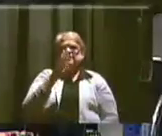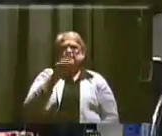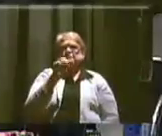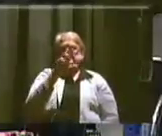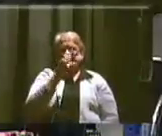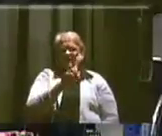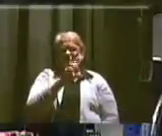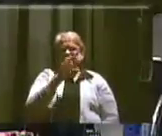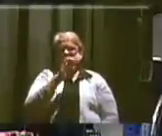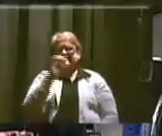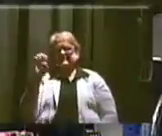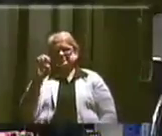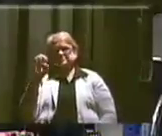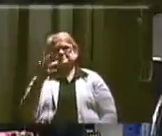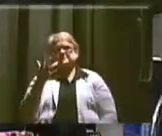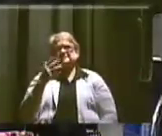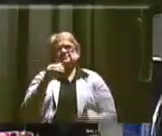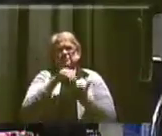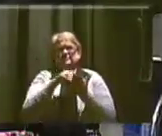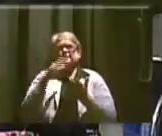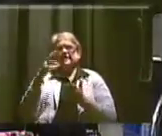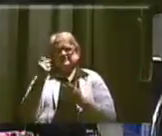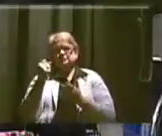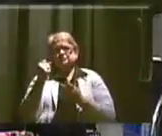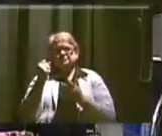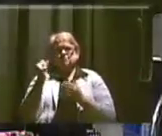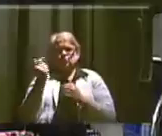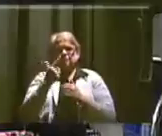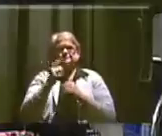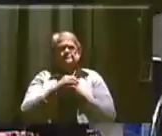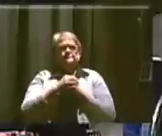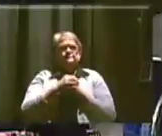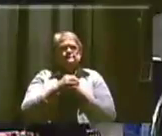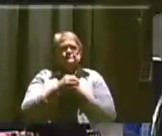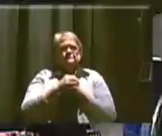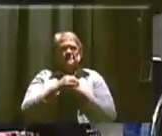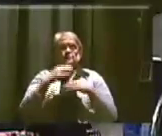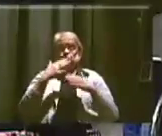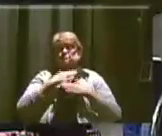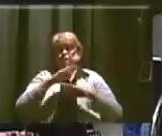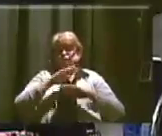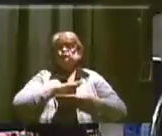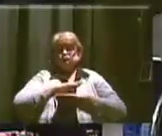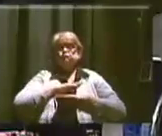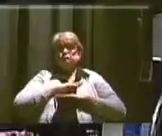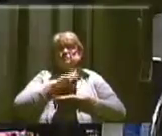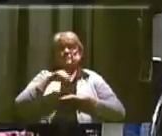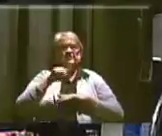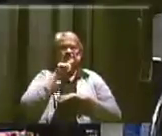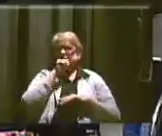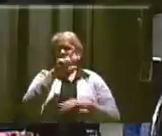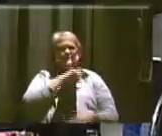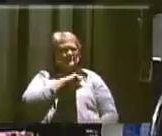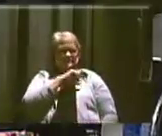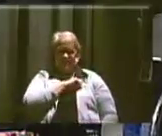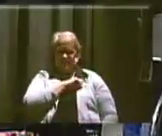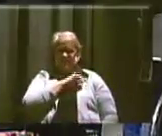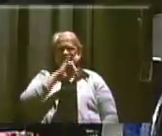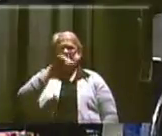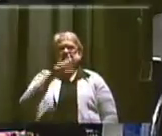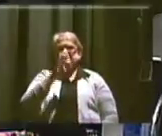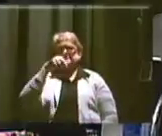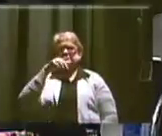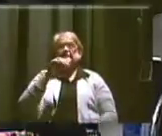our middle through high schools. And we are very pleased with them, and they are not police officers. They are